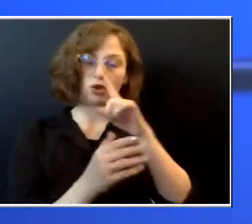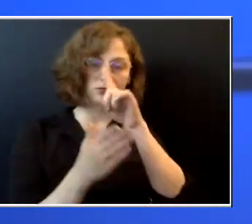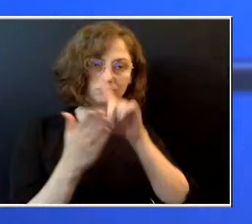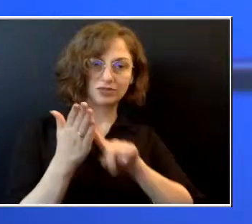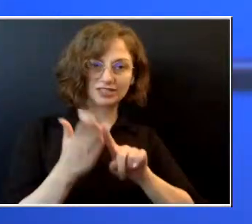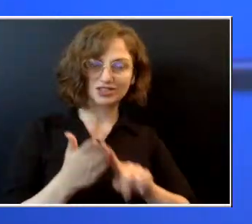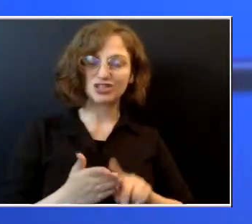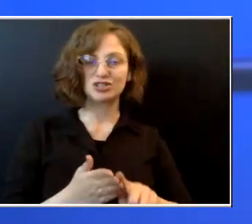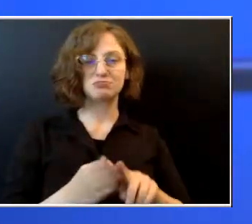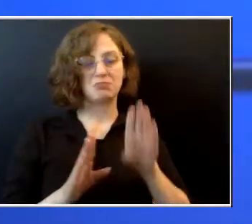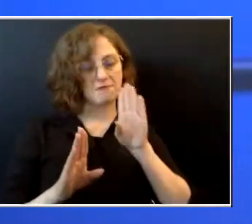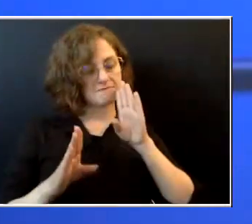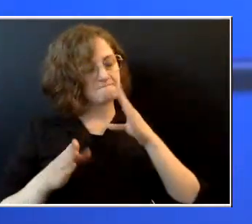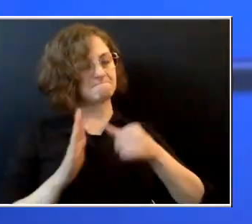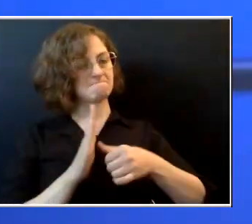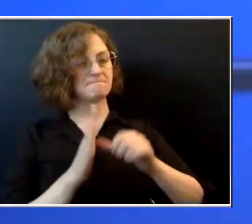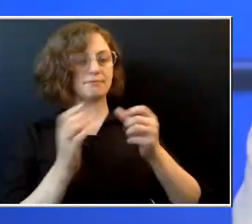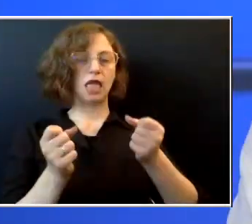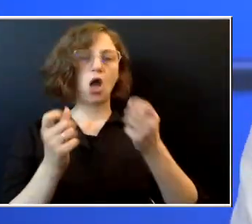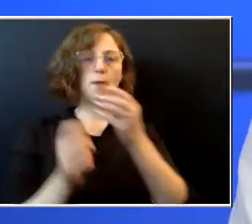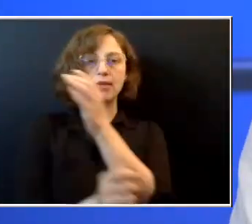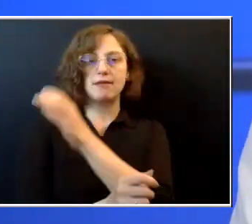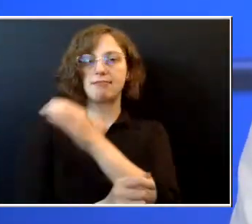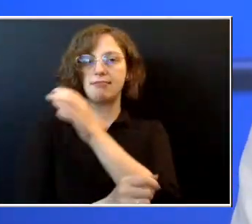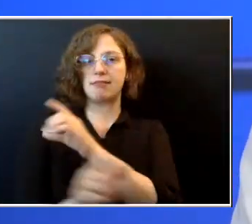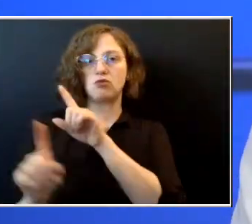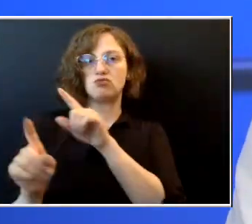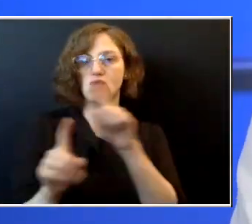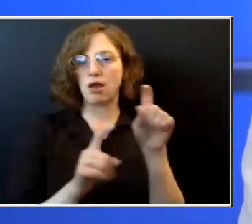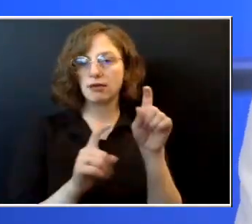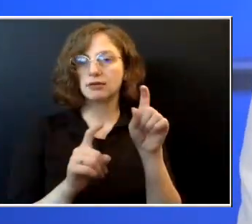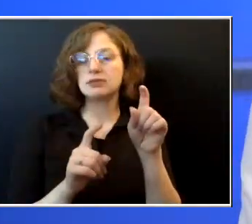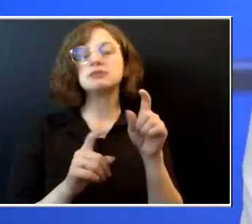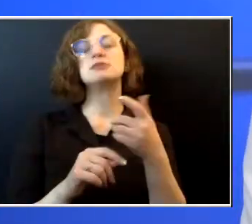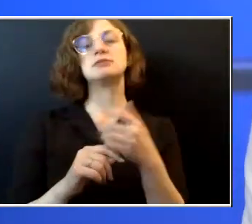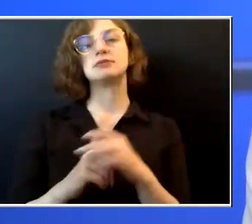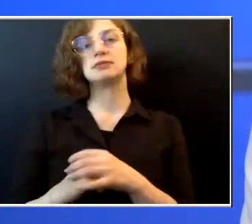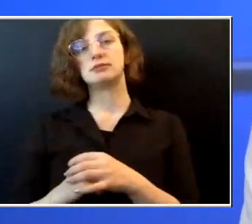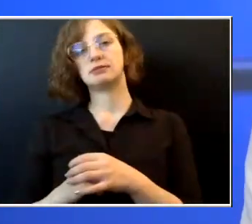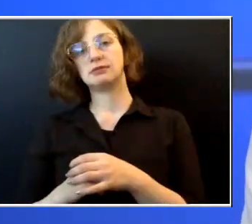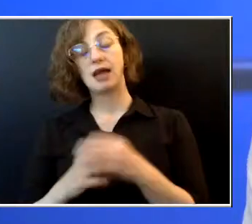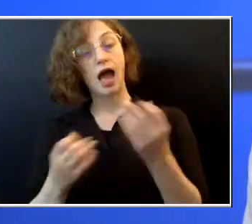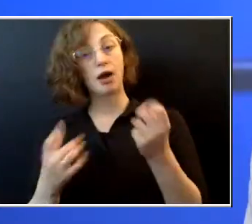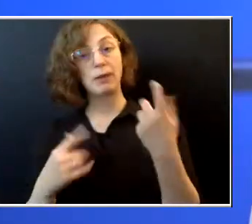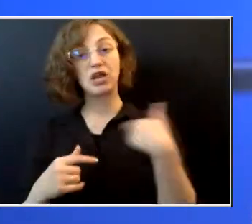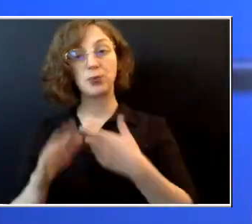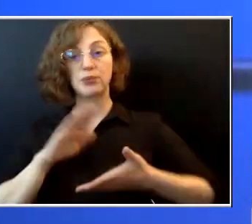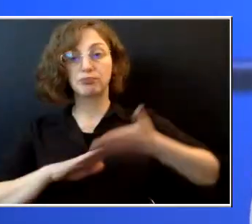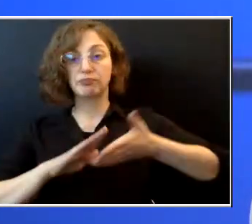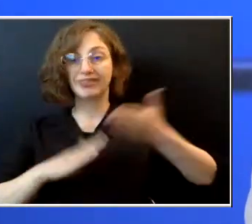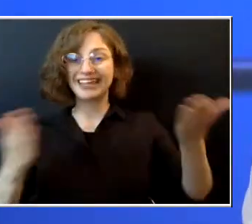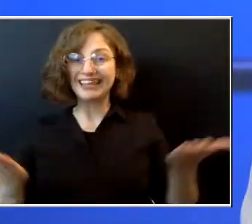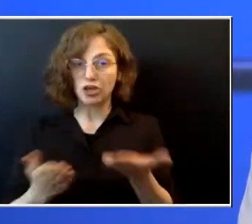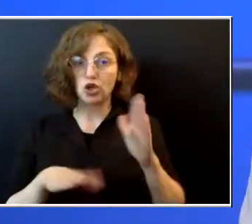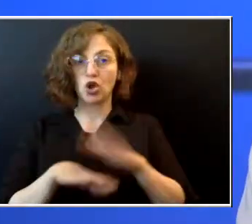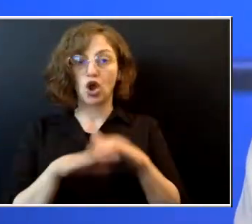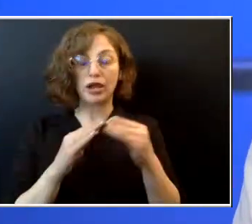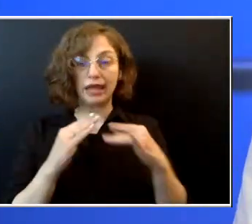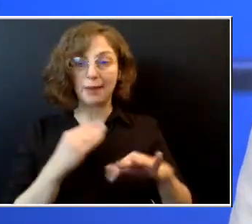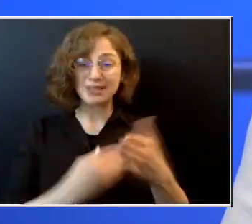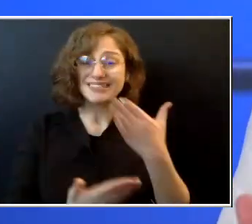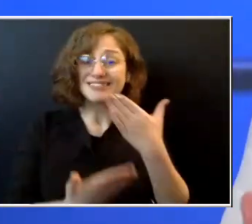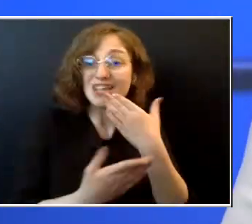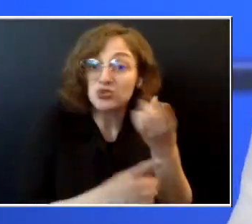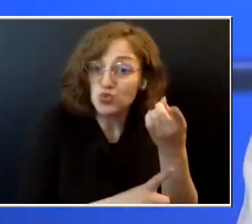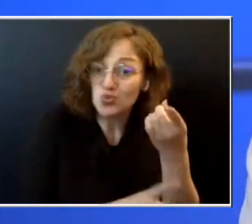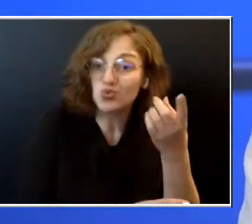on the number of clinical trials and those clinical trials that are generated here on campus. Thanks to your efforts and the efforts of health system